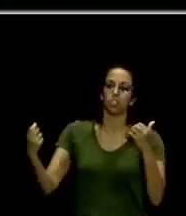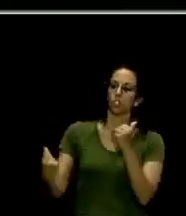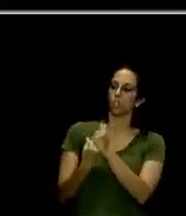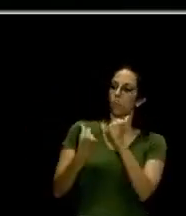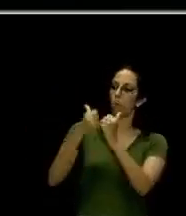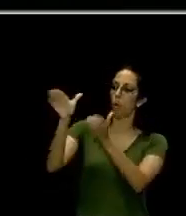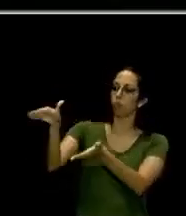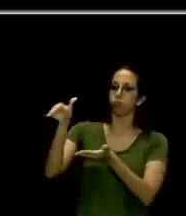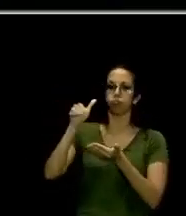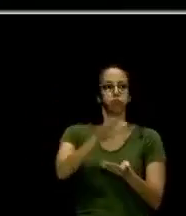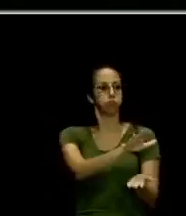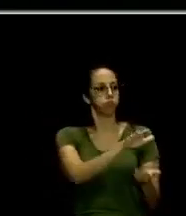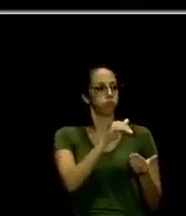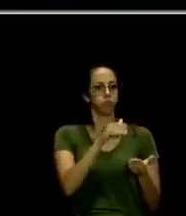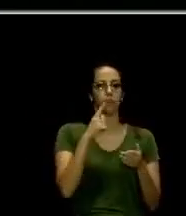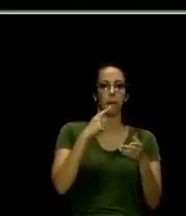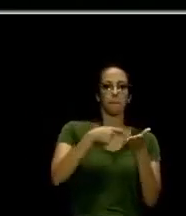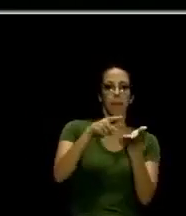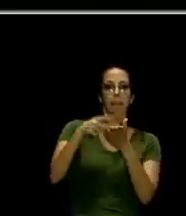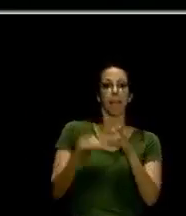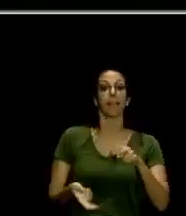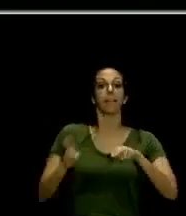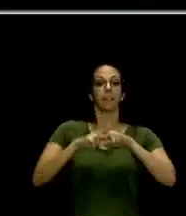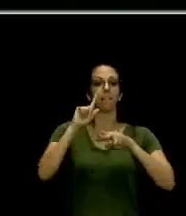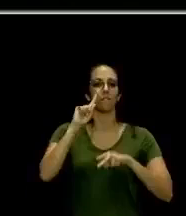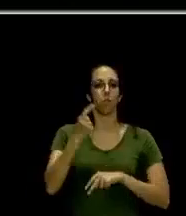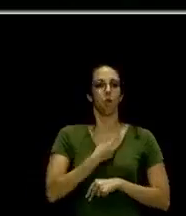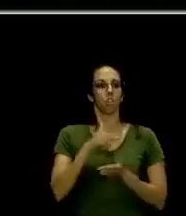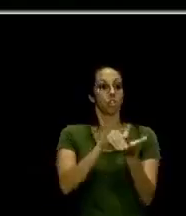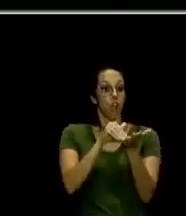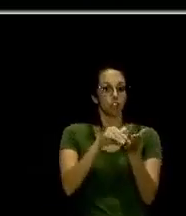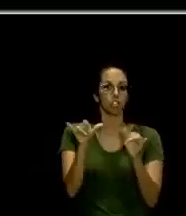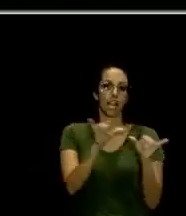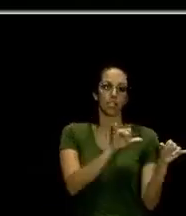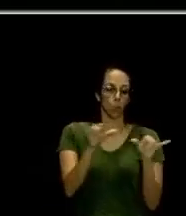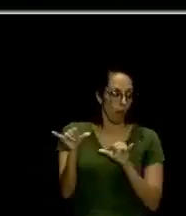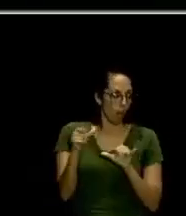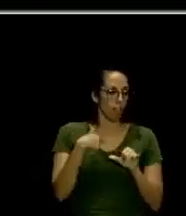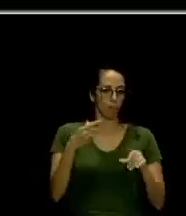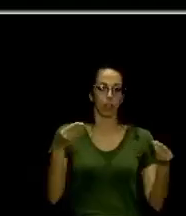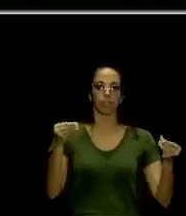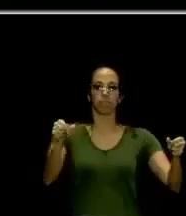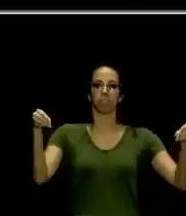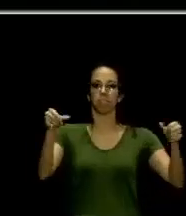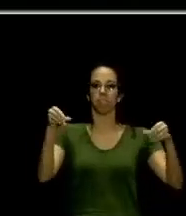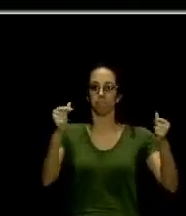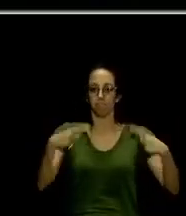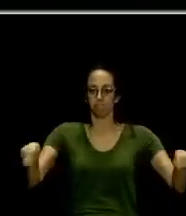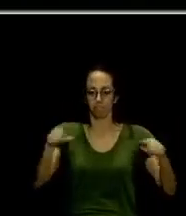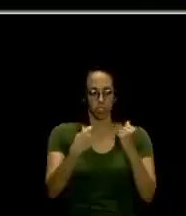across-the-board pay increase for our providers that deliver services to individuals on the iBudget waiver.